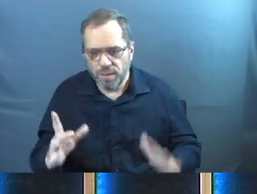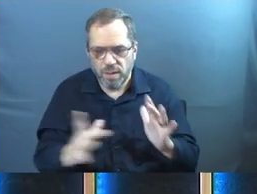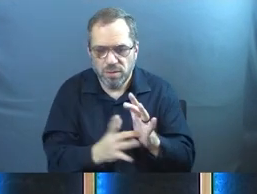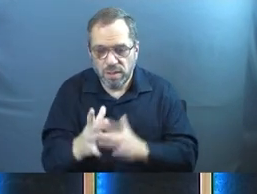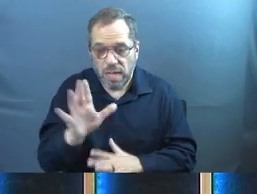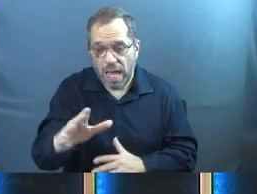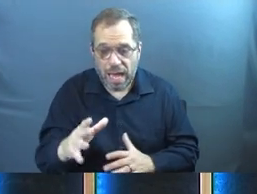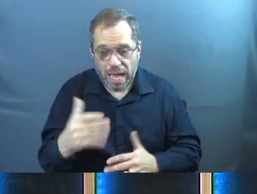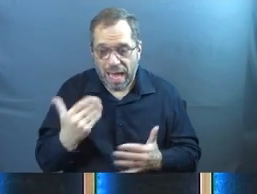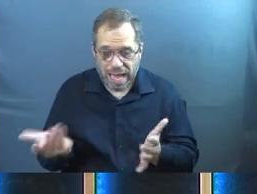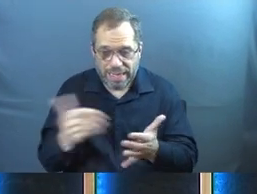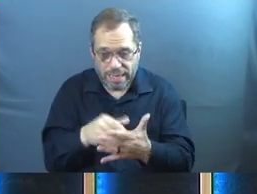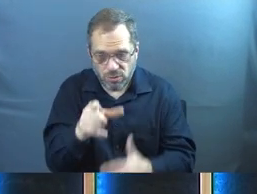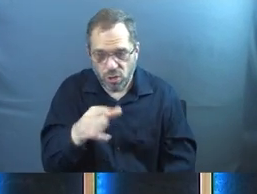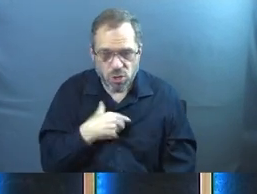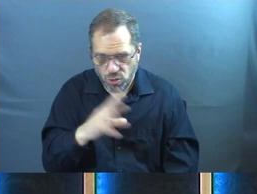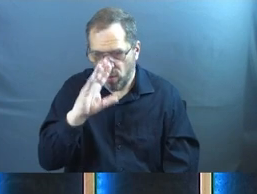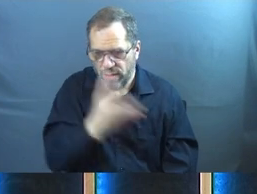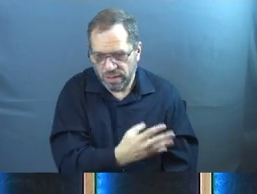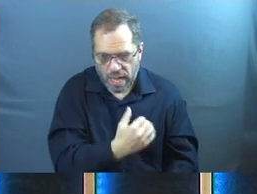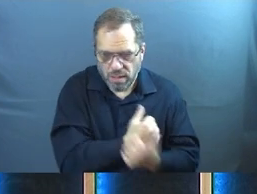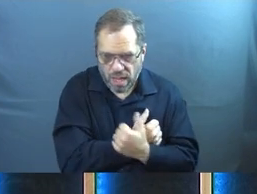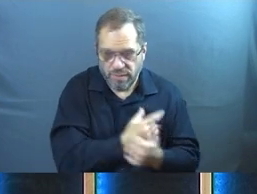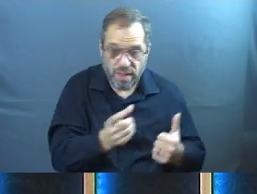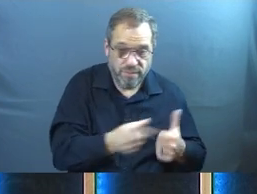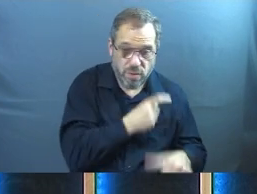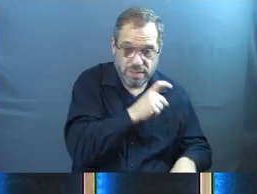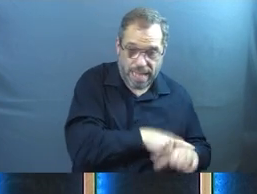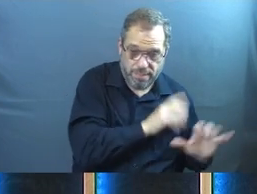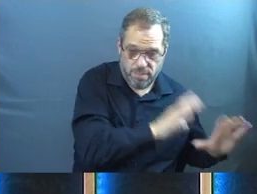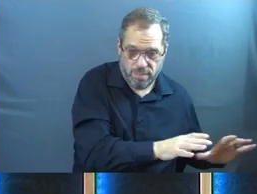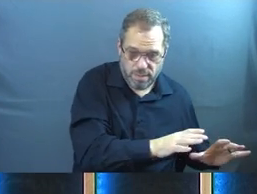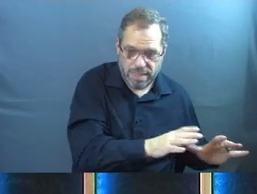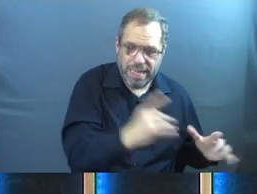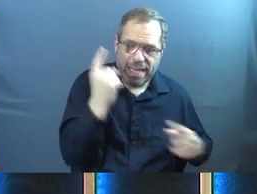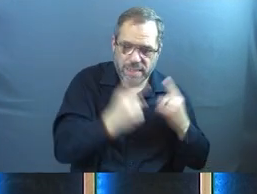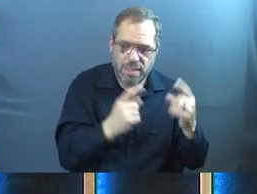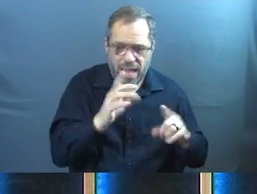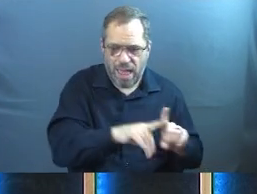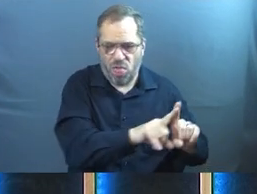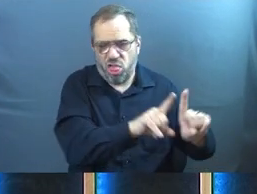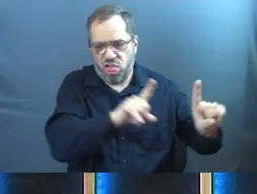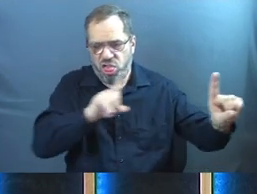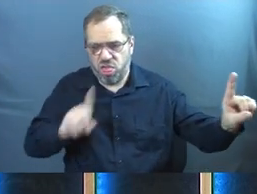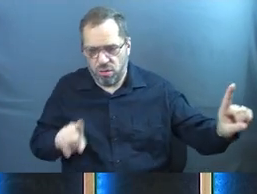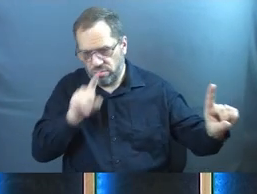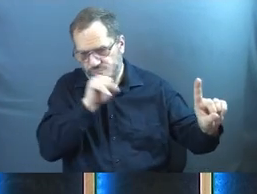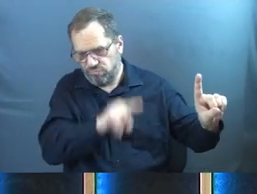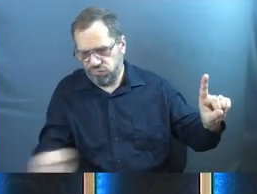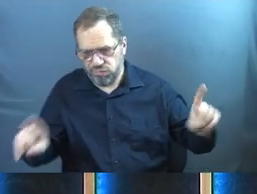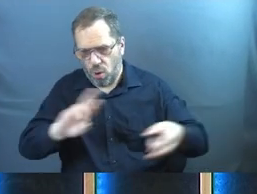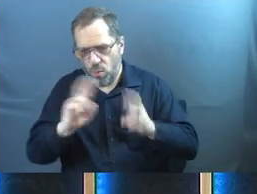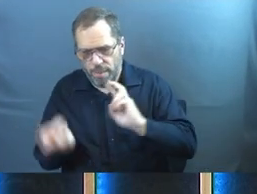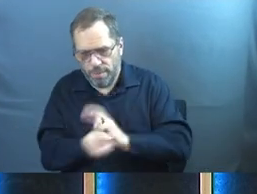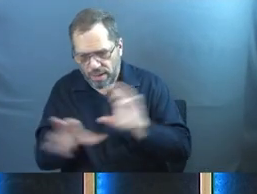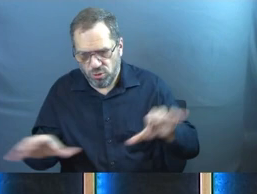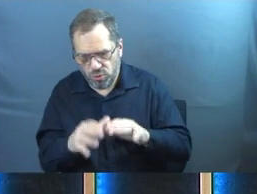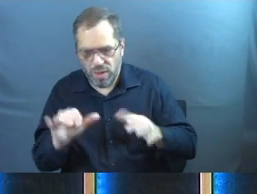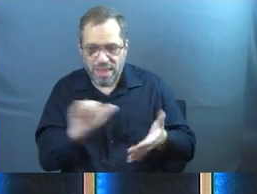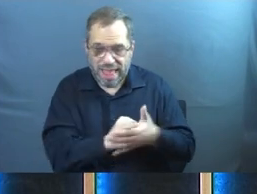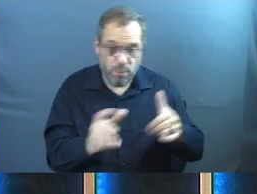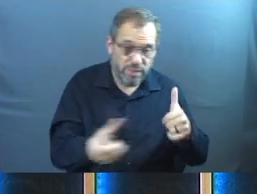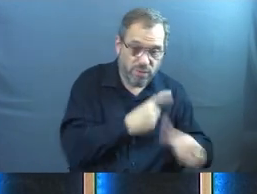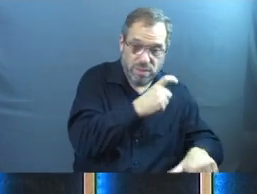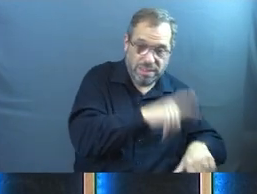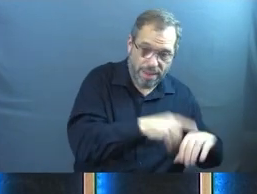Jesus says, "Yet I hold this against you. You have forsaken the love that you had at first. Consider how far you have fallen. Repent and do the things that you did